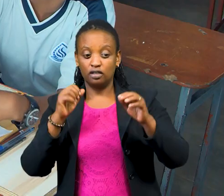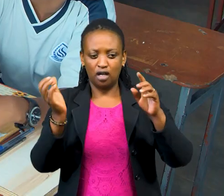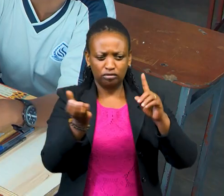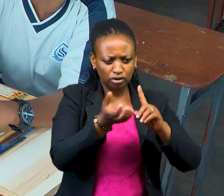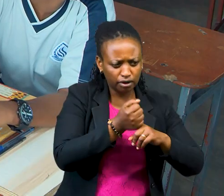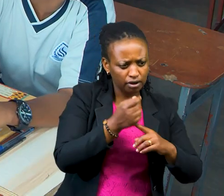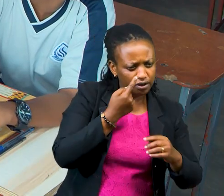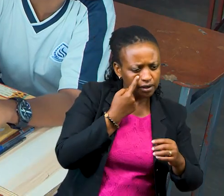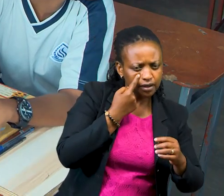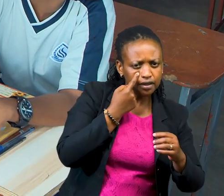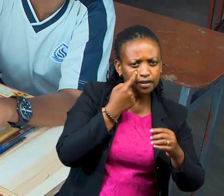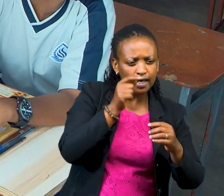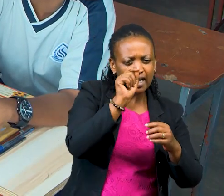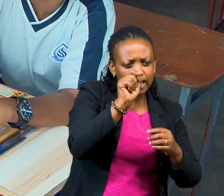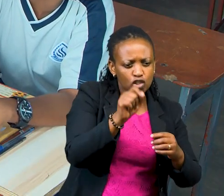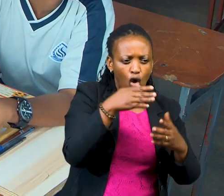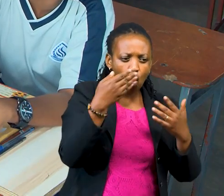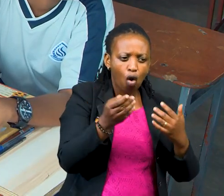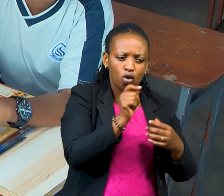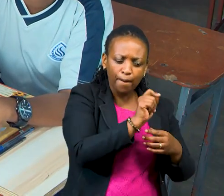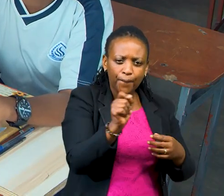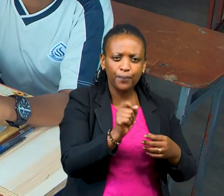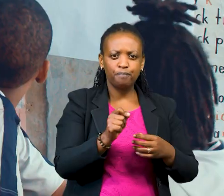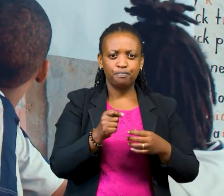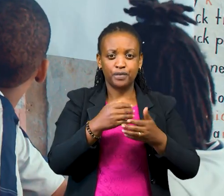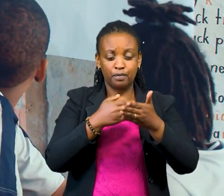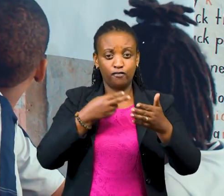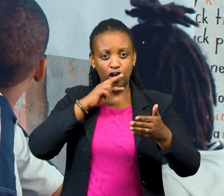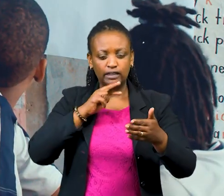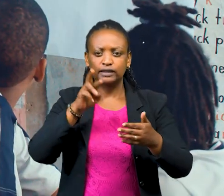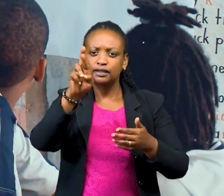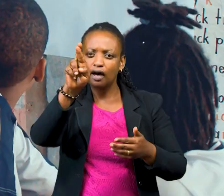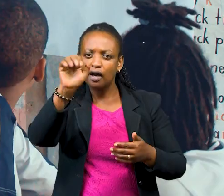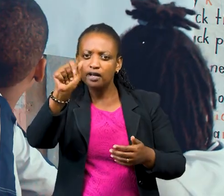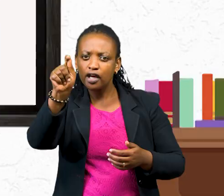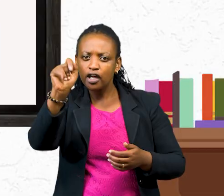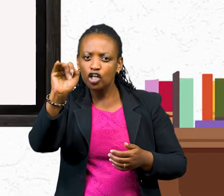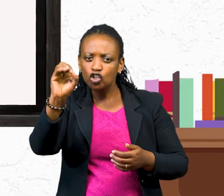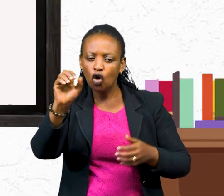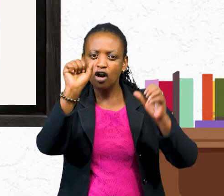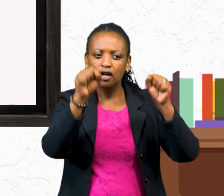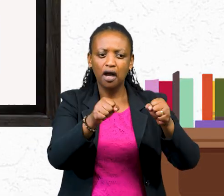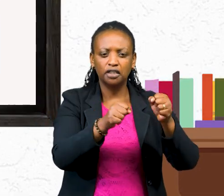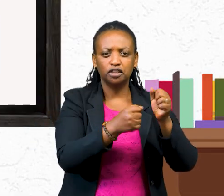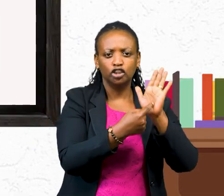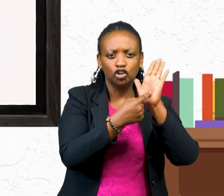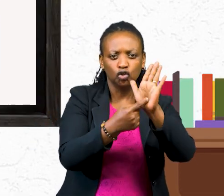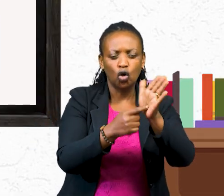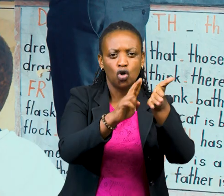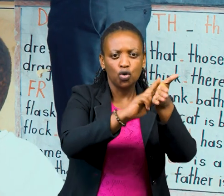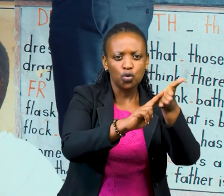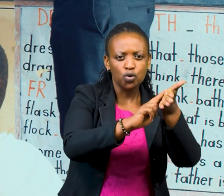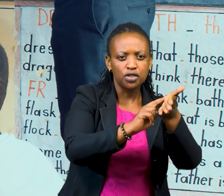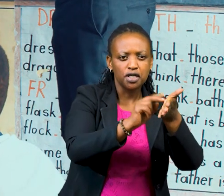find a ratio. Okay? Before you answer, a ratio can be presented by